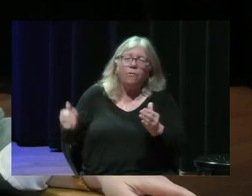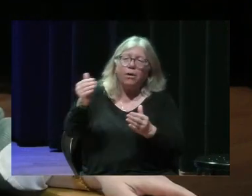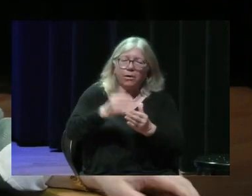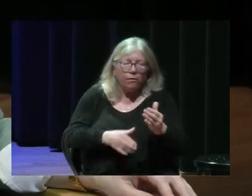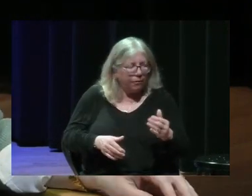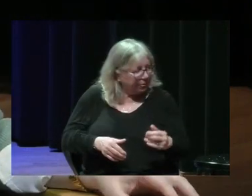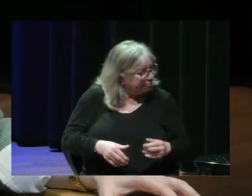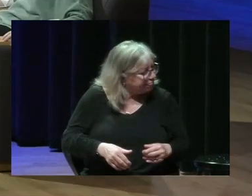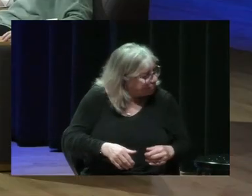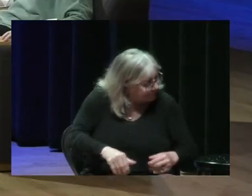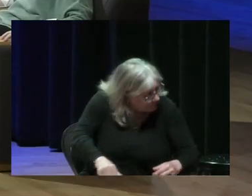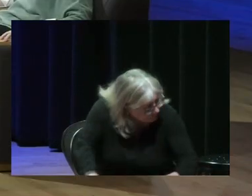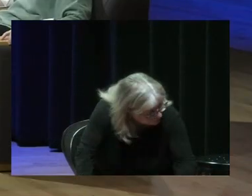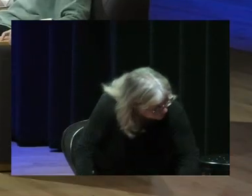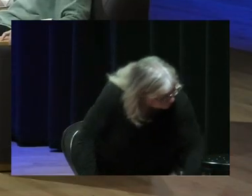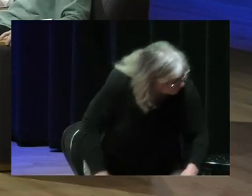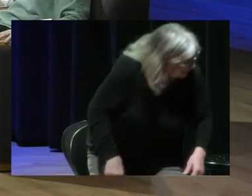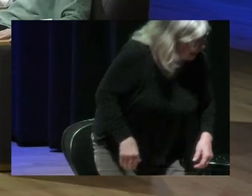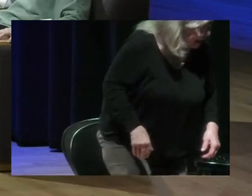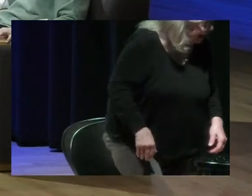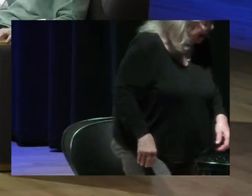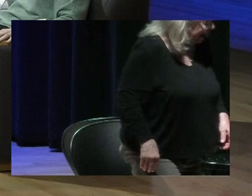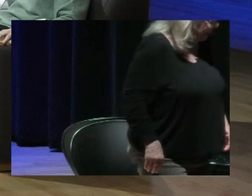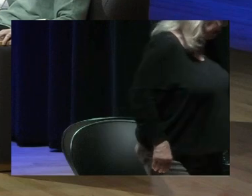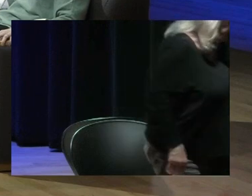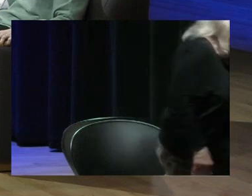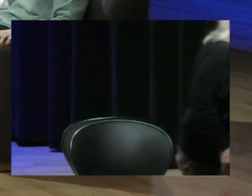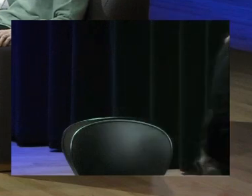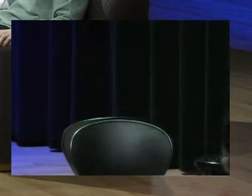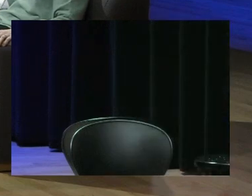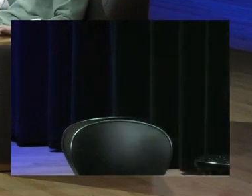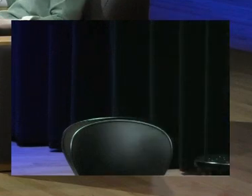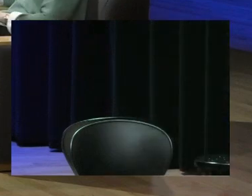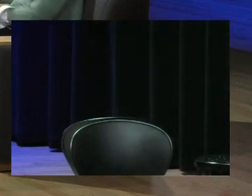sides. Sorry, that was a real soapbox situation there.